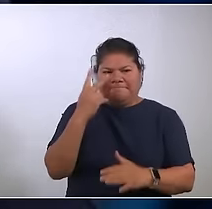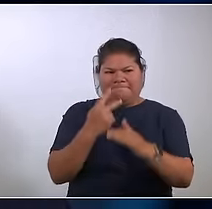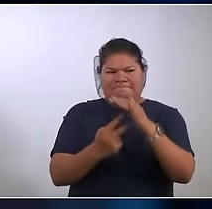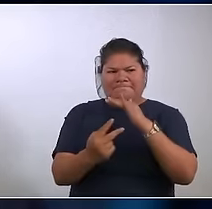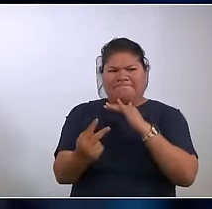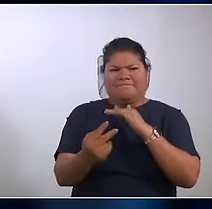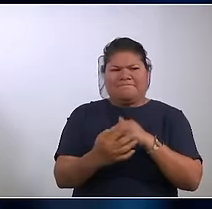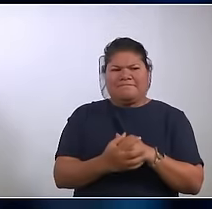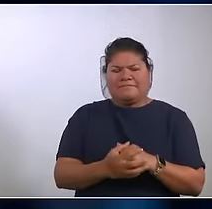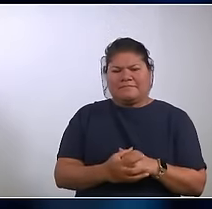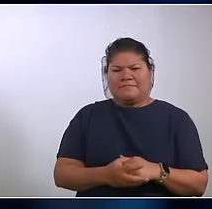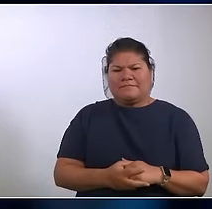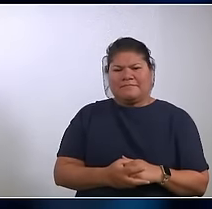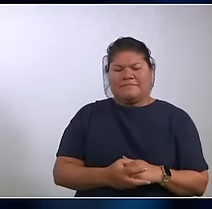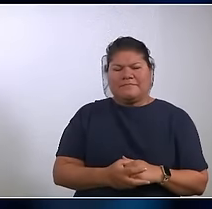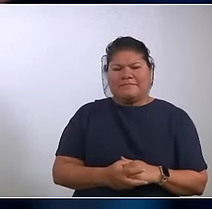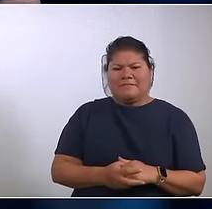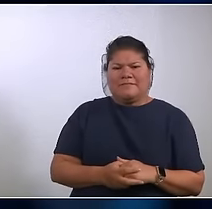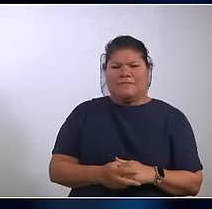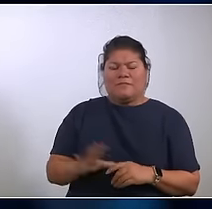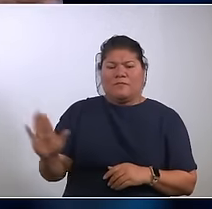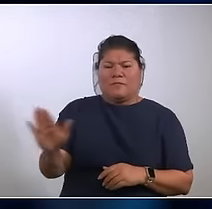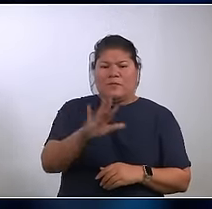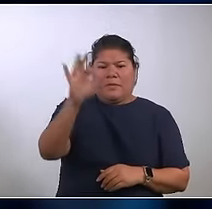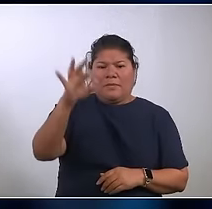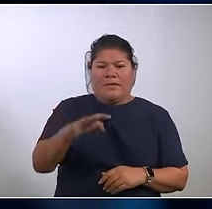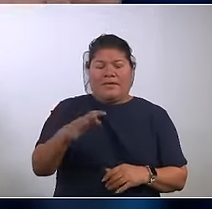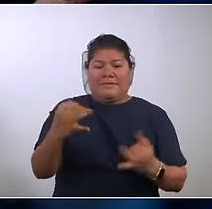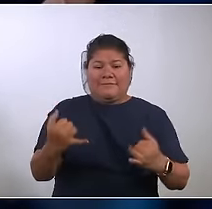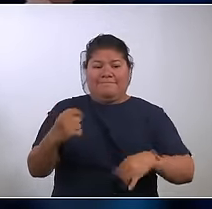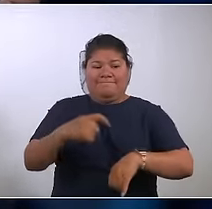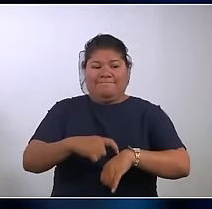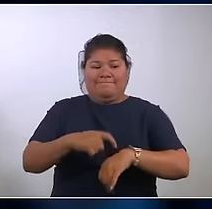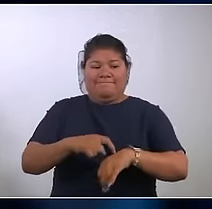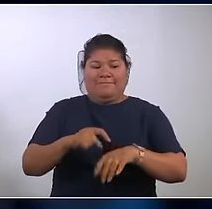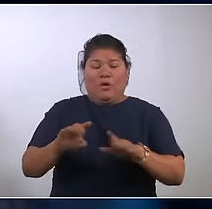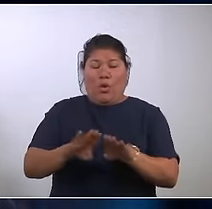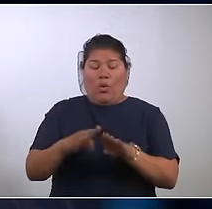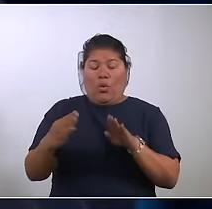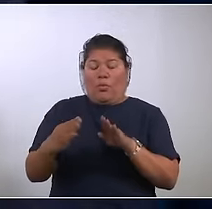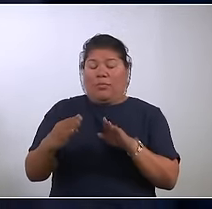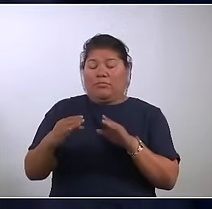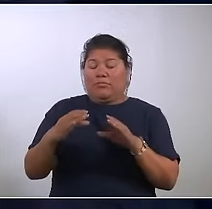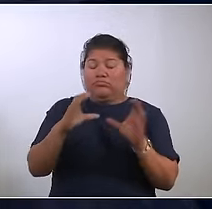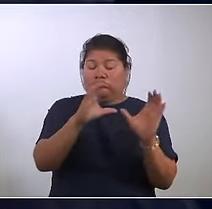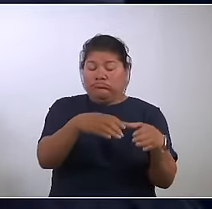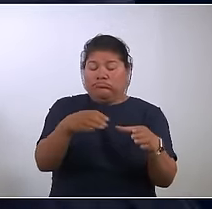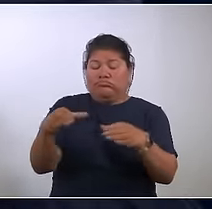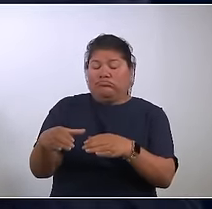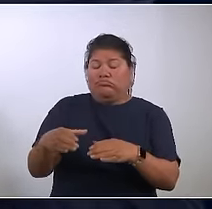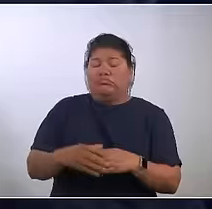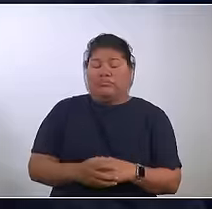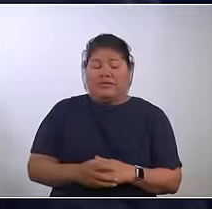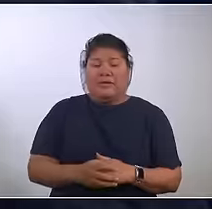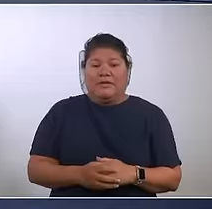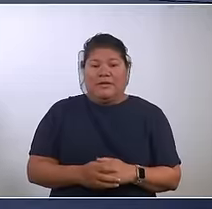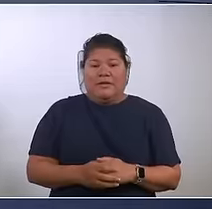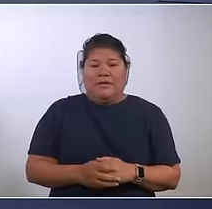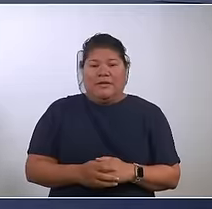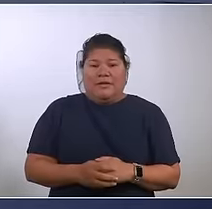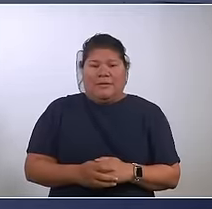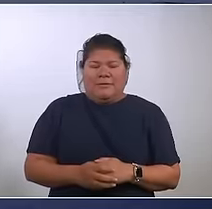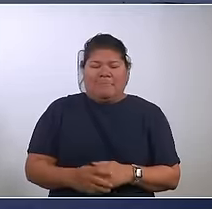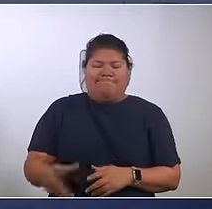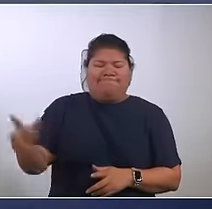Prophesy. Profetiza. When your pastor says it's time to open a small group. Cuando su pastor diga es tiempo de abrir grupos pequeños. Hear